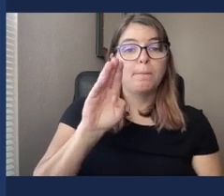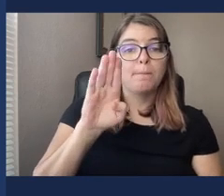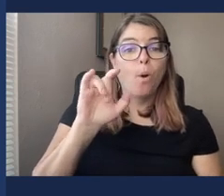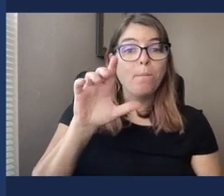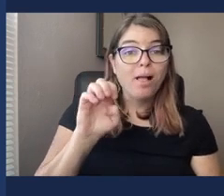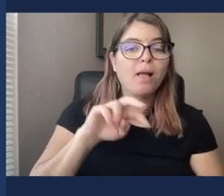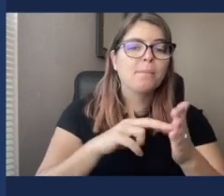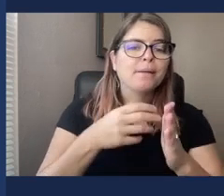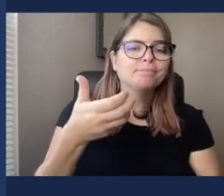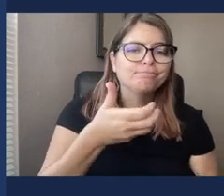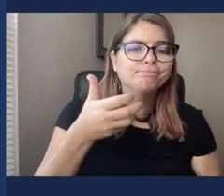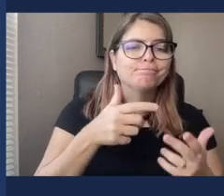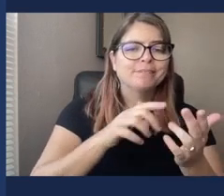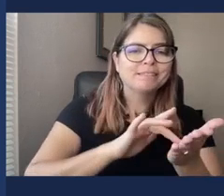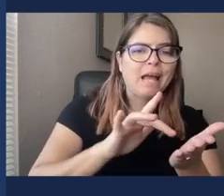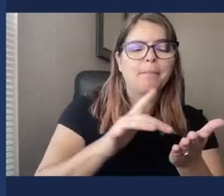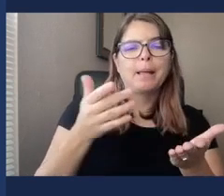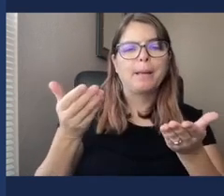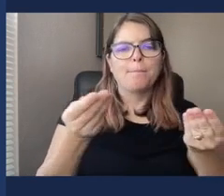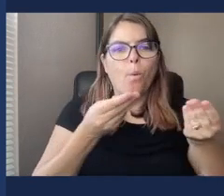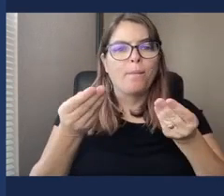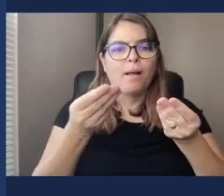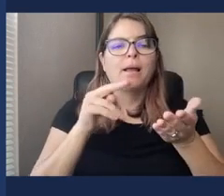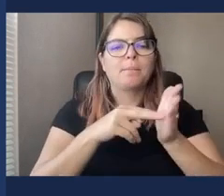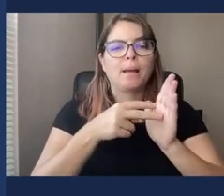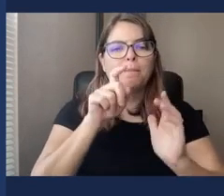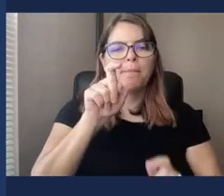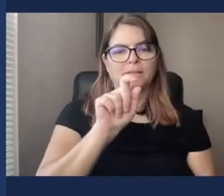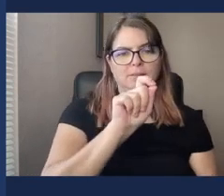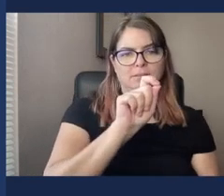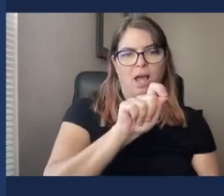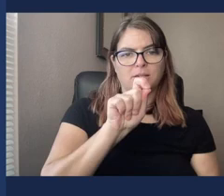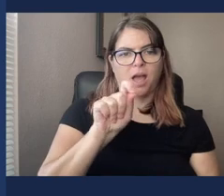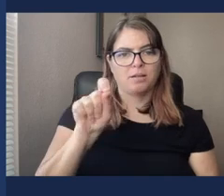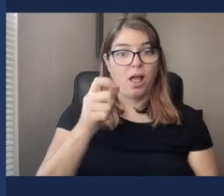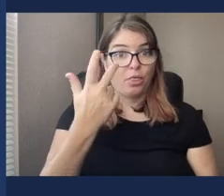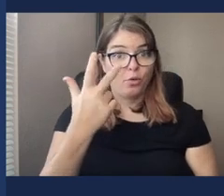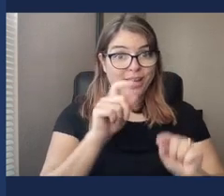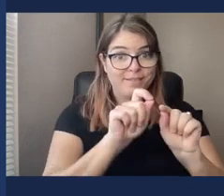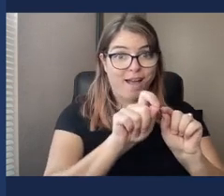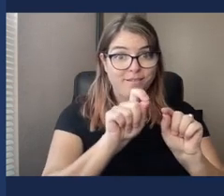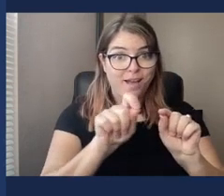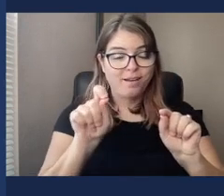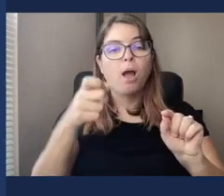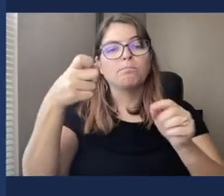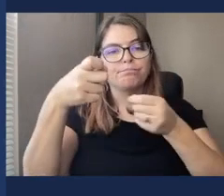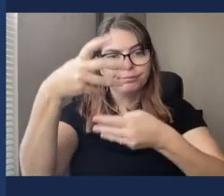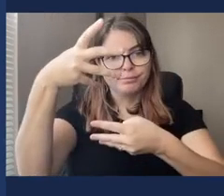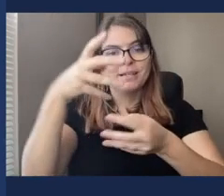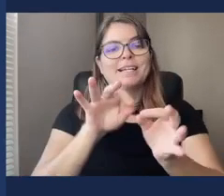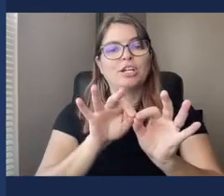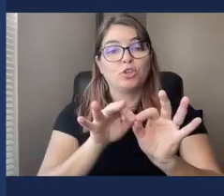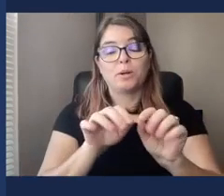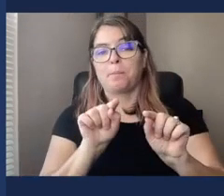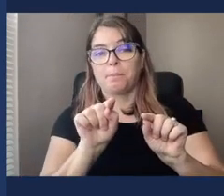or a tablet or other mobile device, please press the ellipse, those three little dots, and then interpretation, and then choose